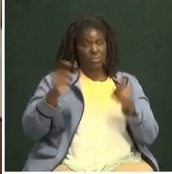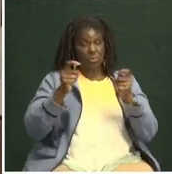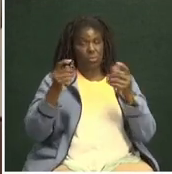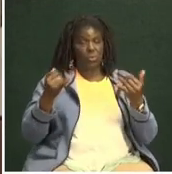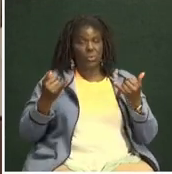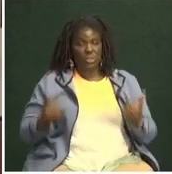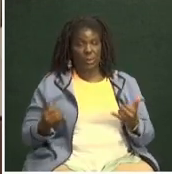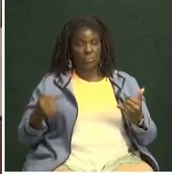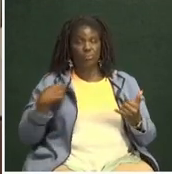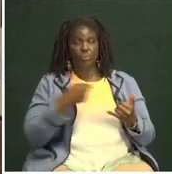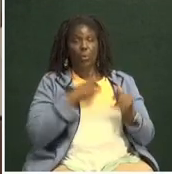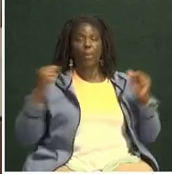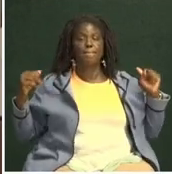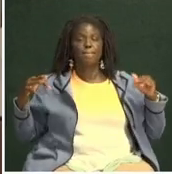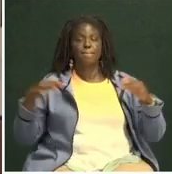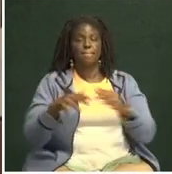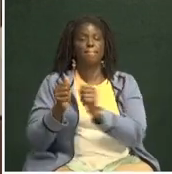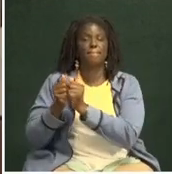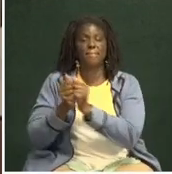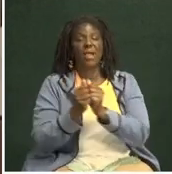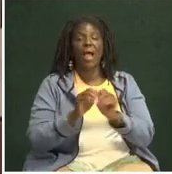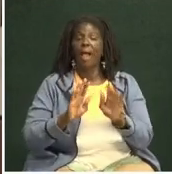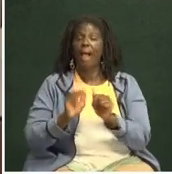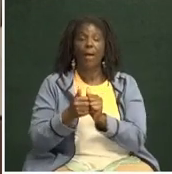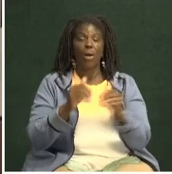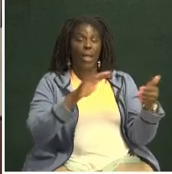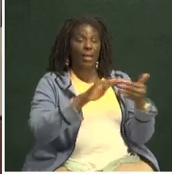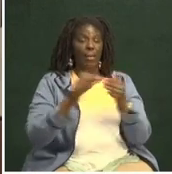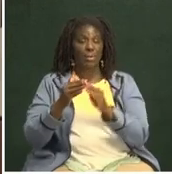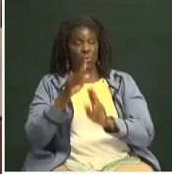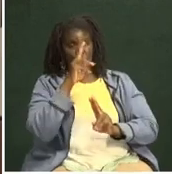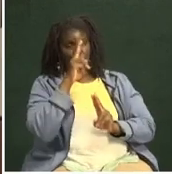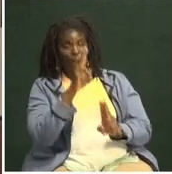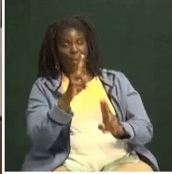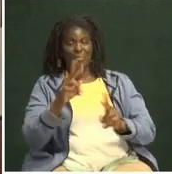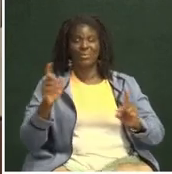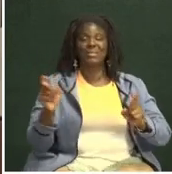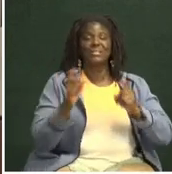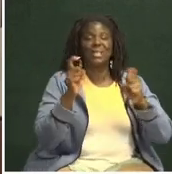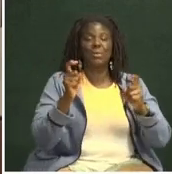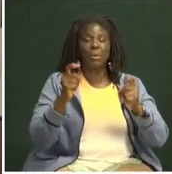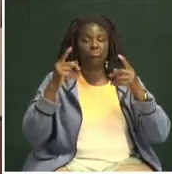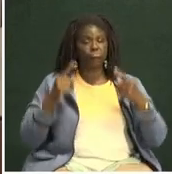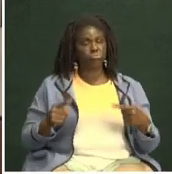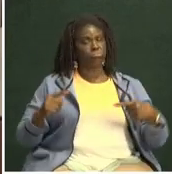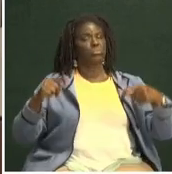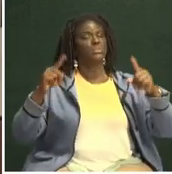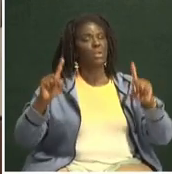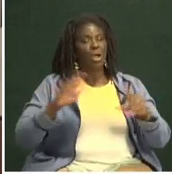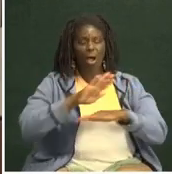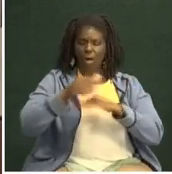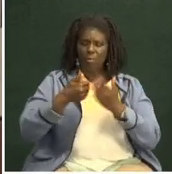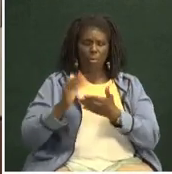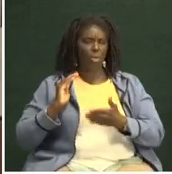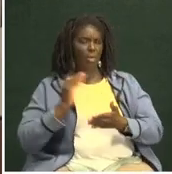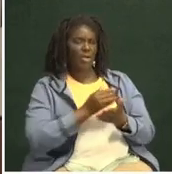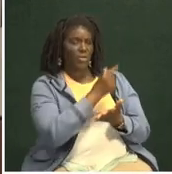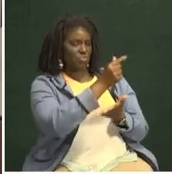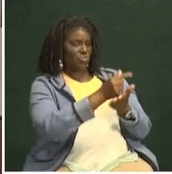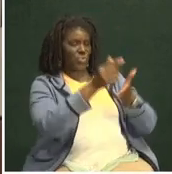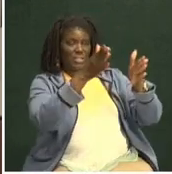gather together today as a community to honor and celebrate the accomplishments of all of our